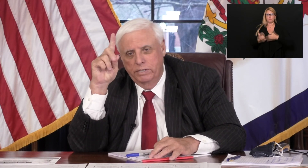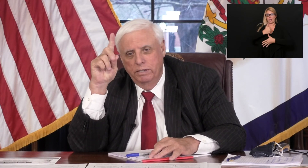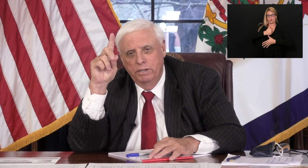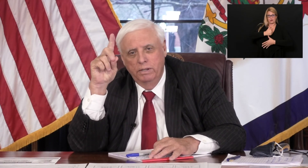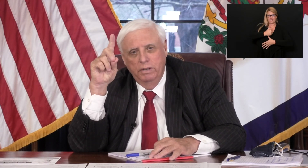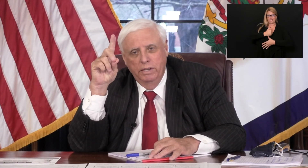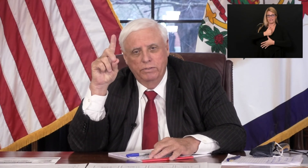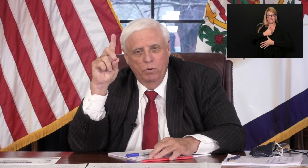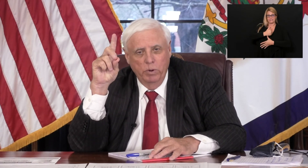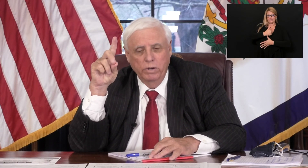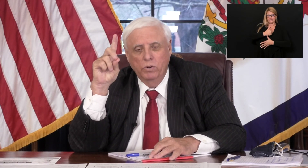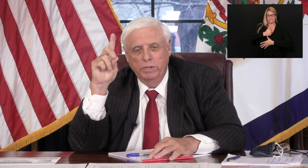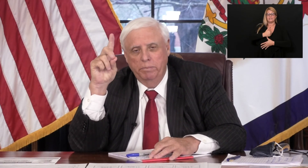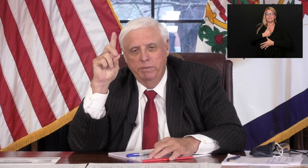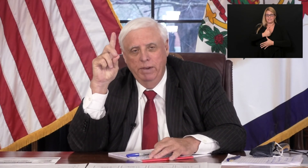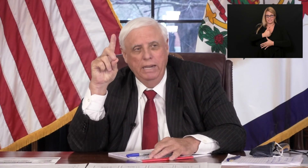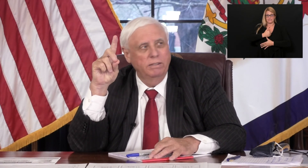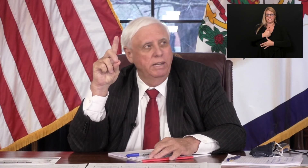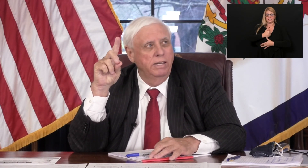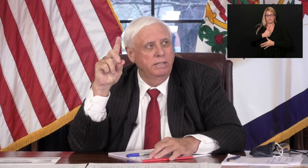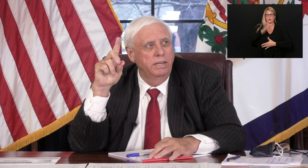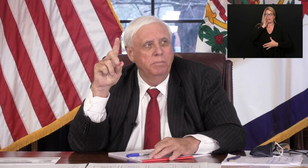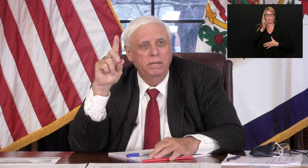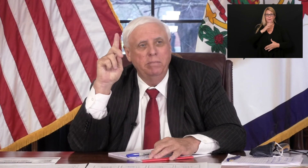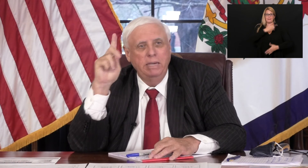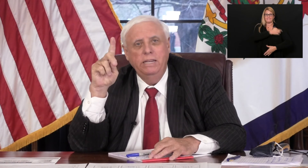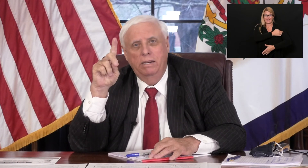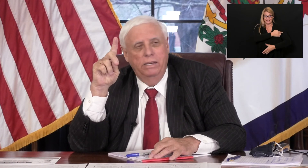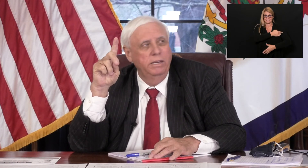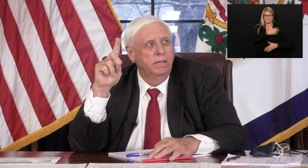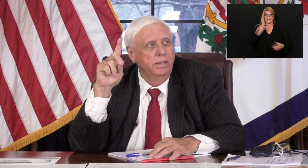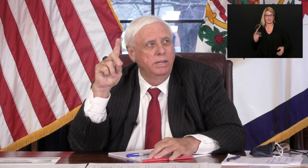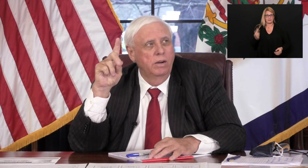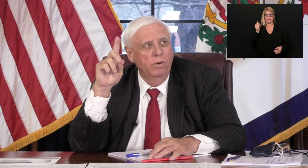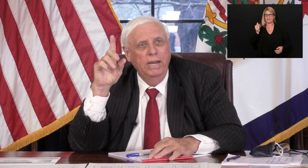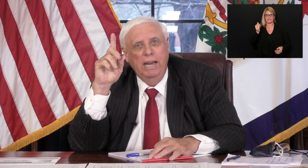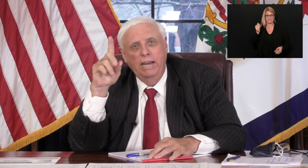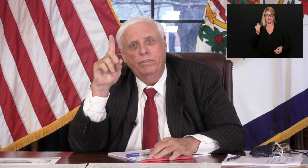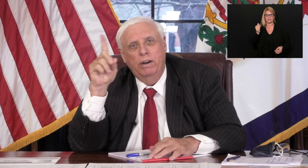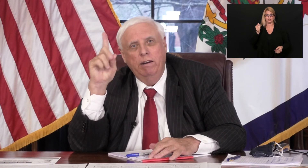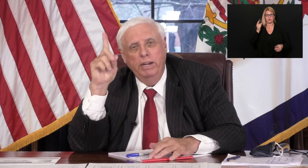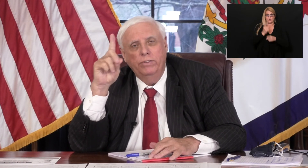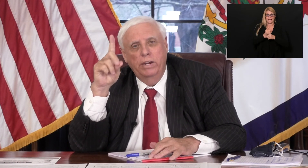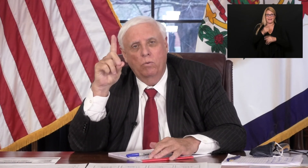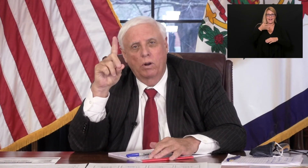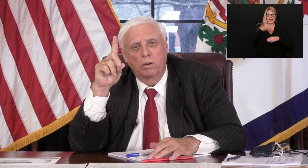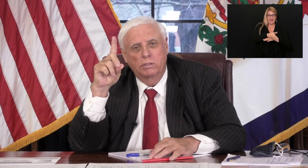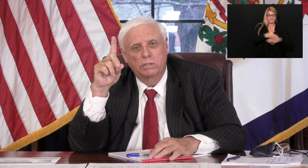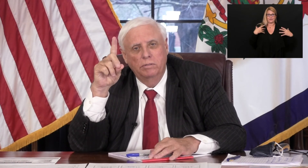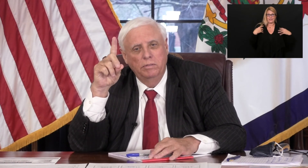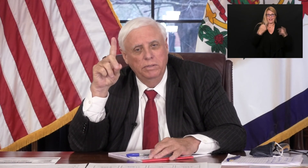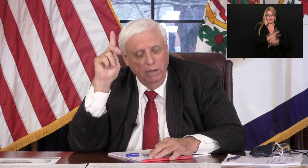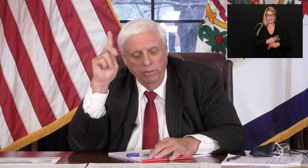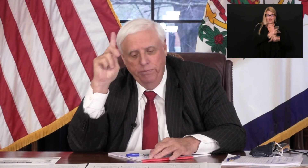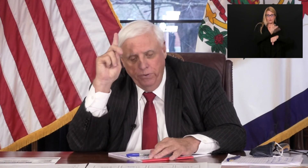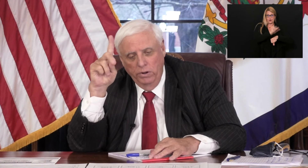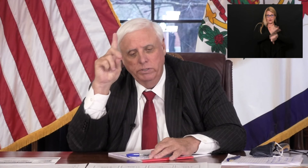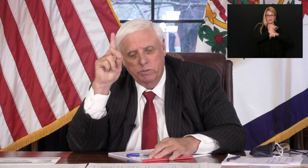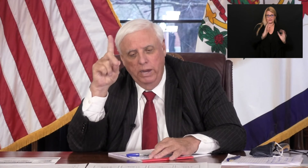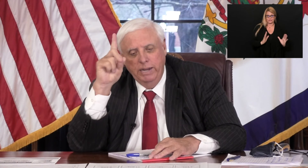first. And so we're going to be vaccinating them immediately, right after our healthcare workers. They're